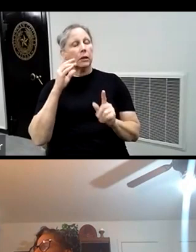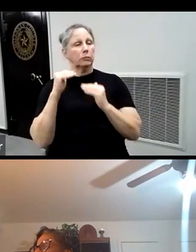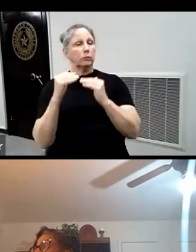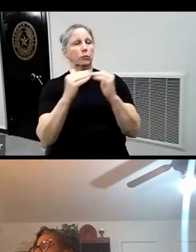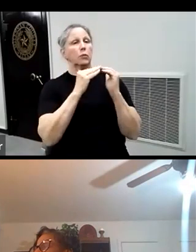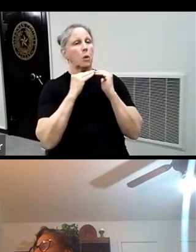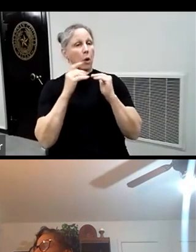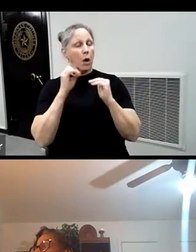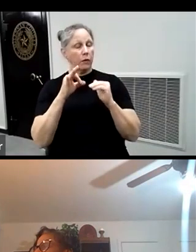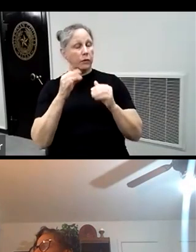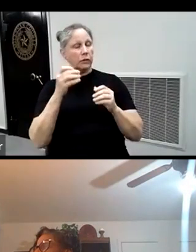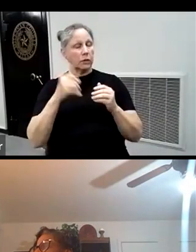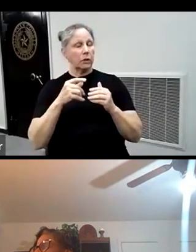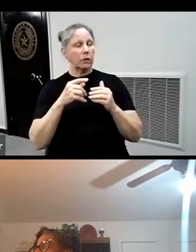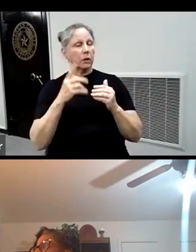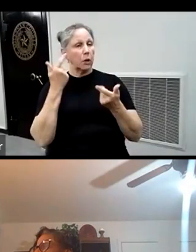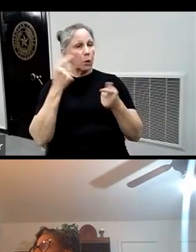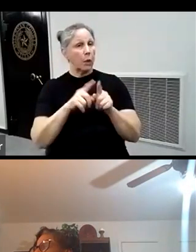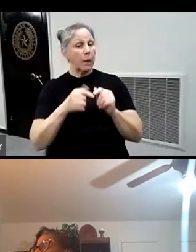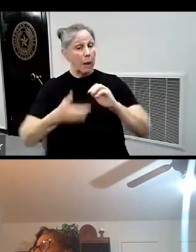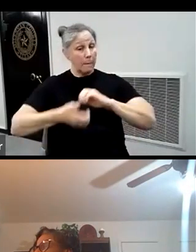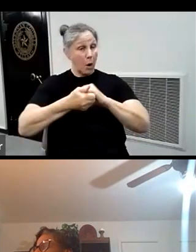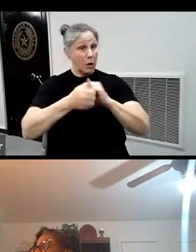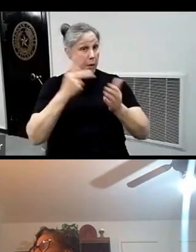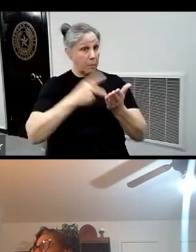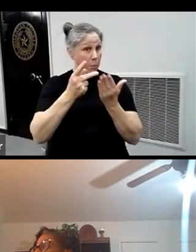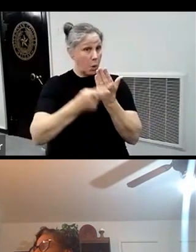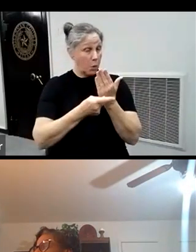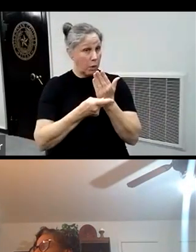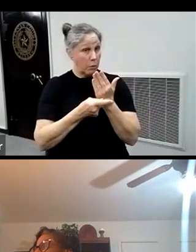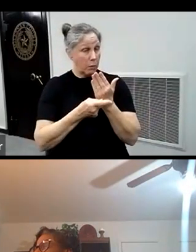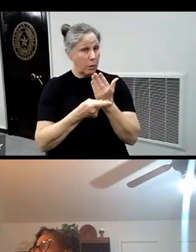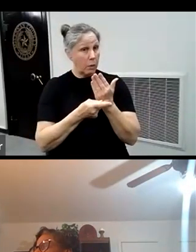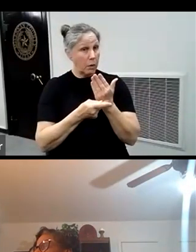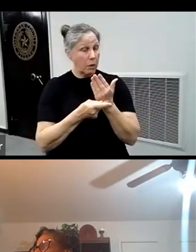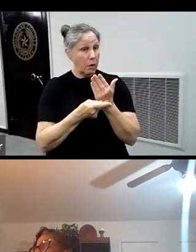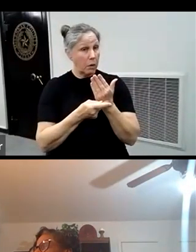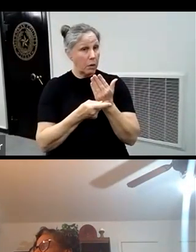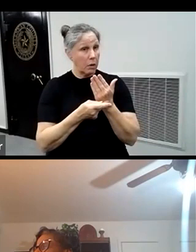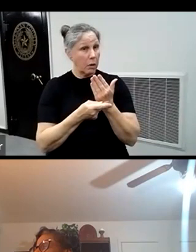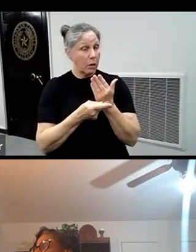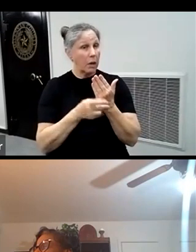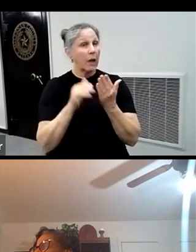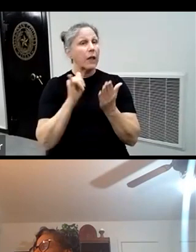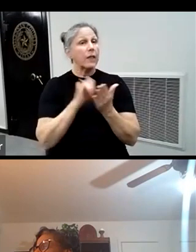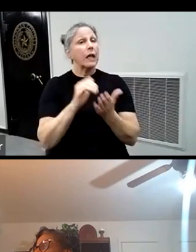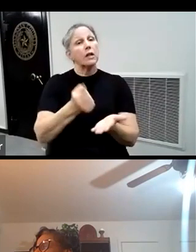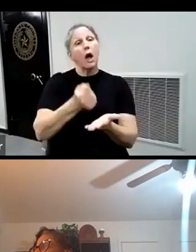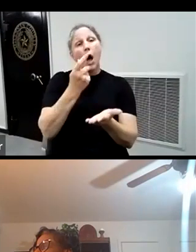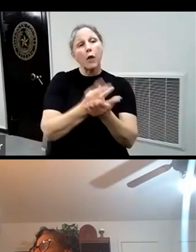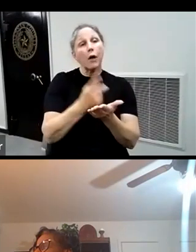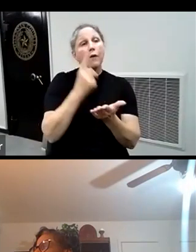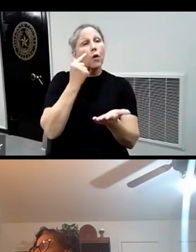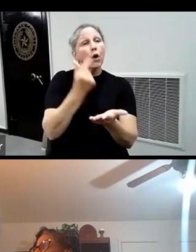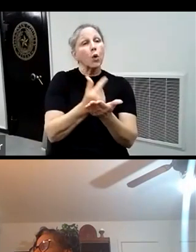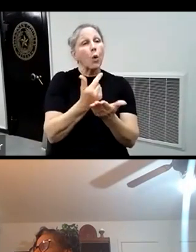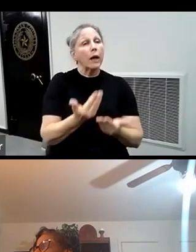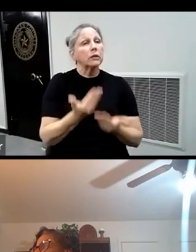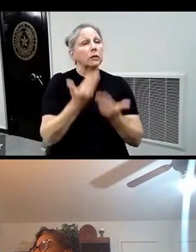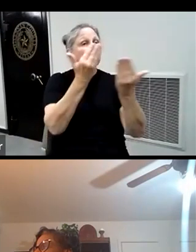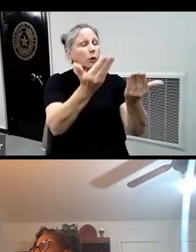Bulletproof Vest Partnership Program. This is authorization of grant application